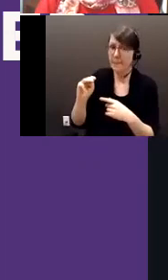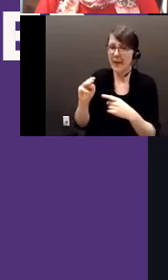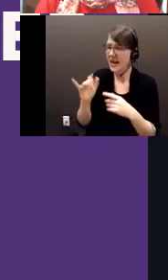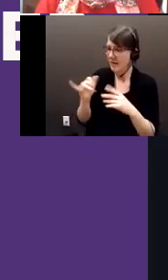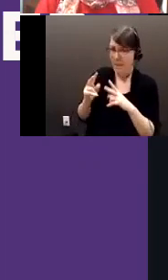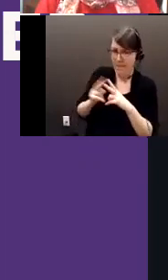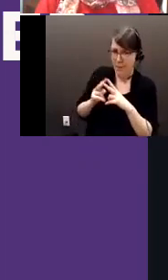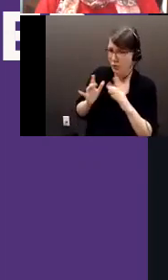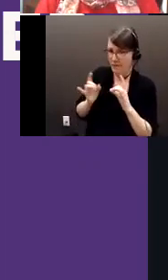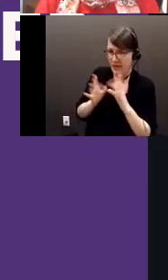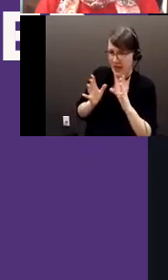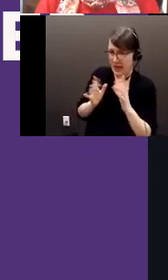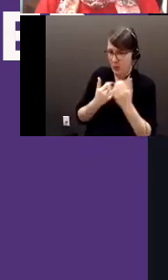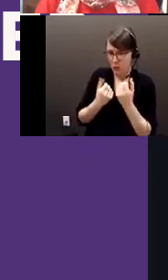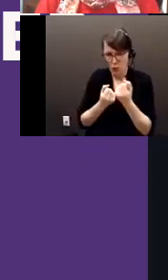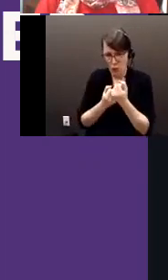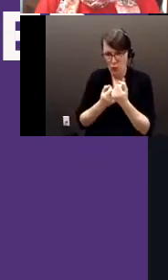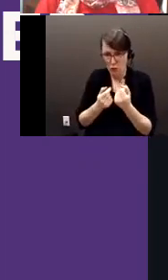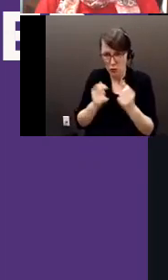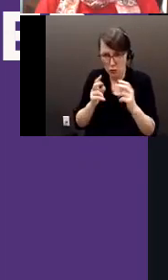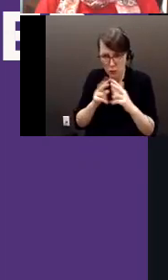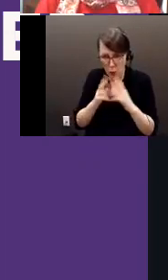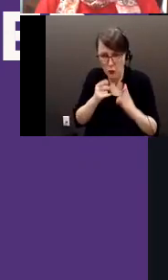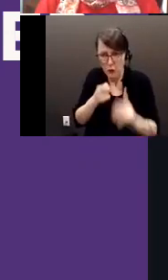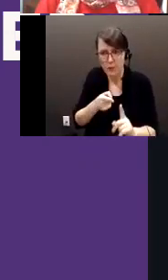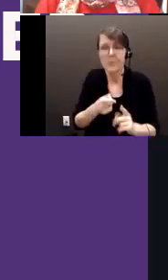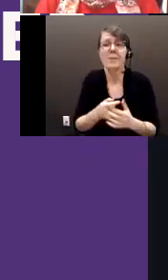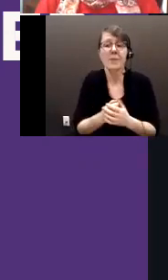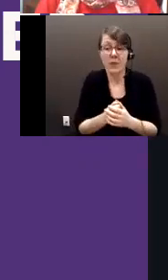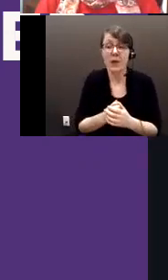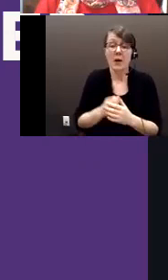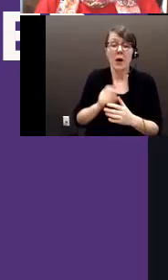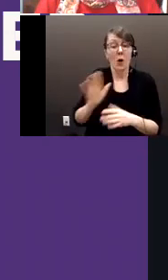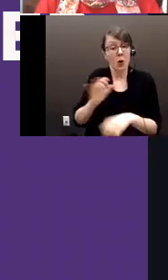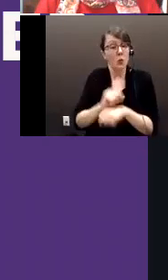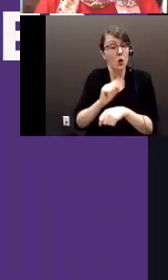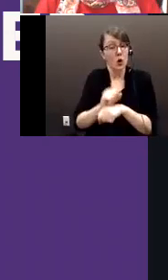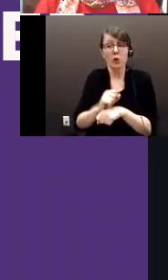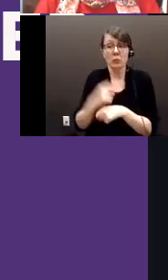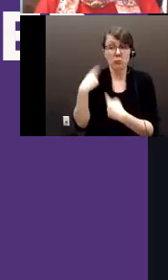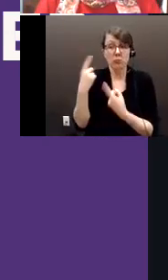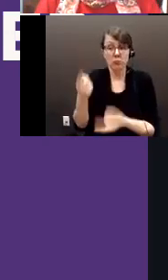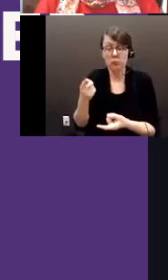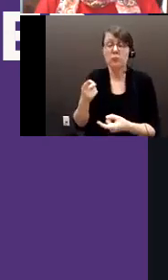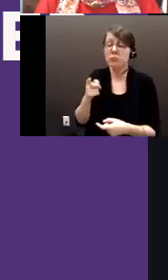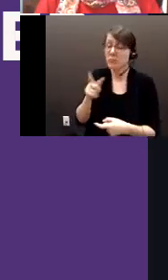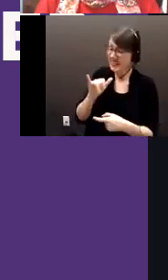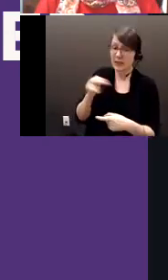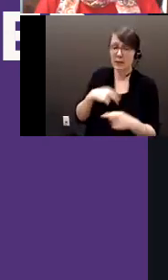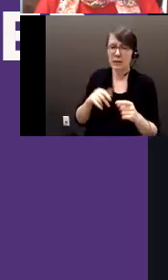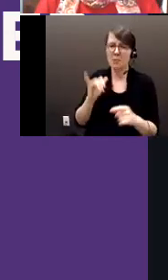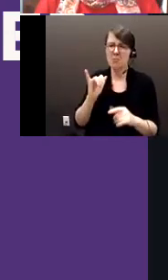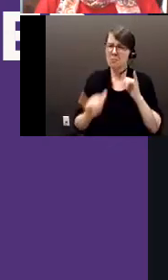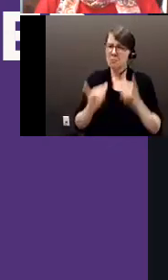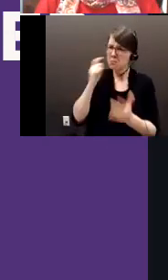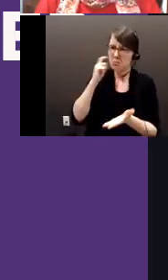Howard Society. In her work, Lynn has identified that the community of older adults is often